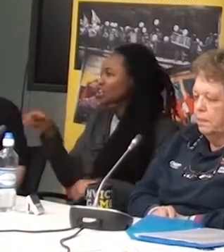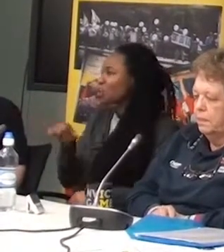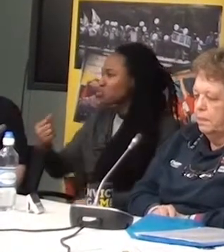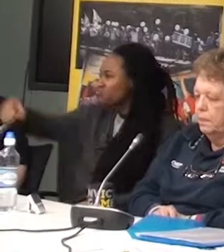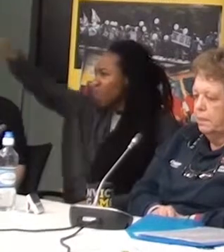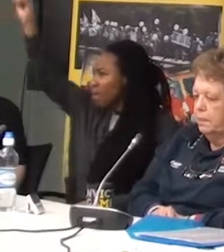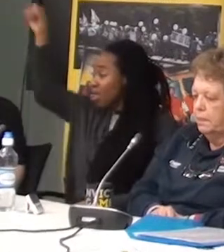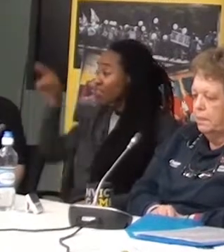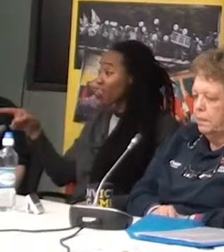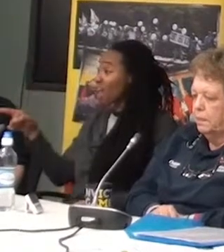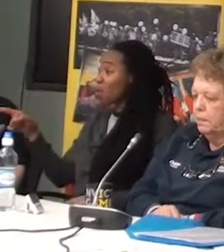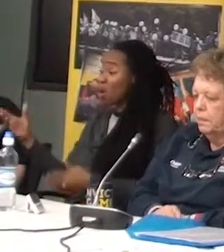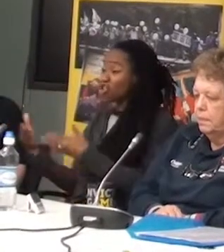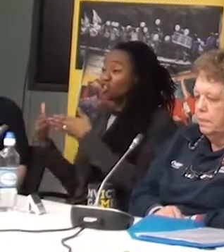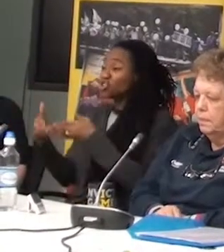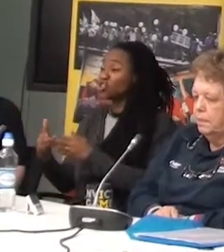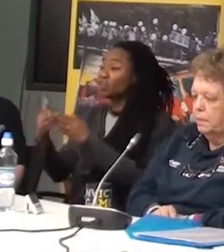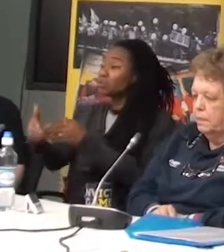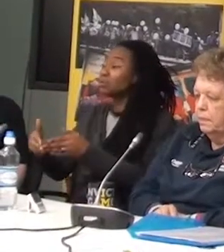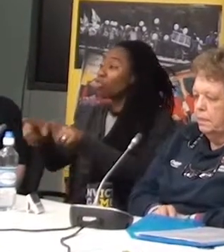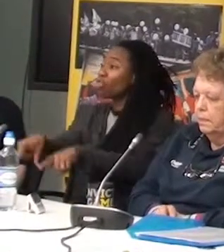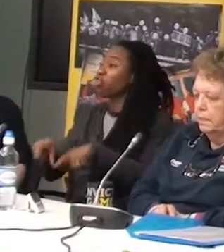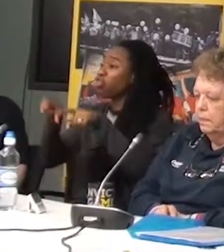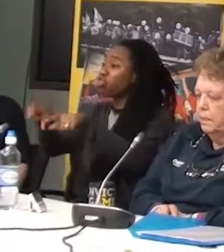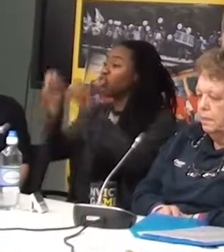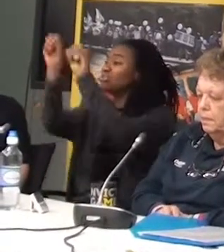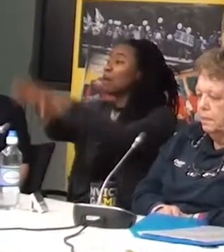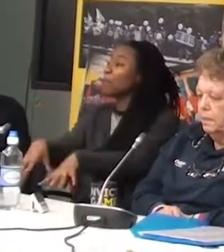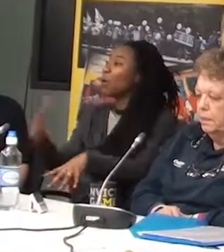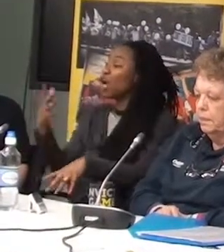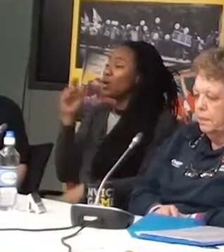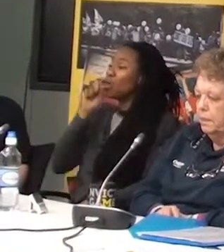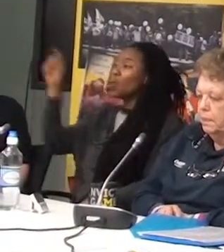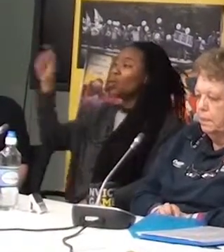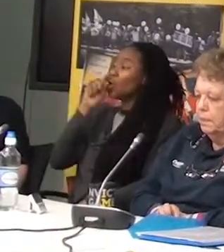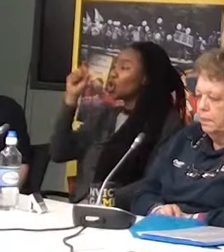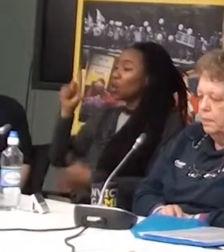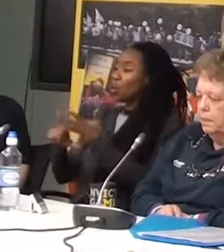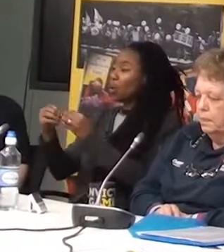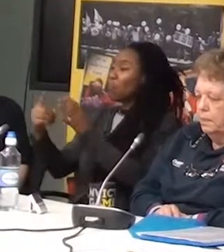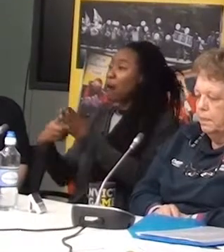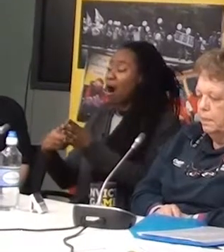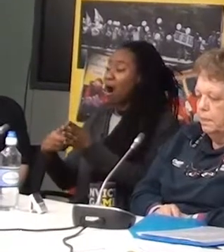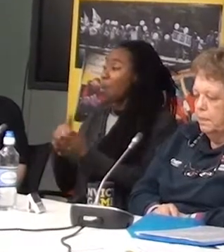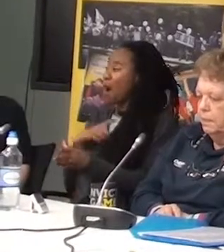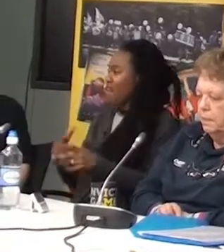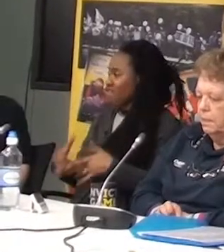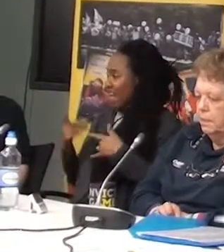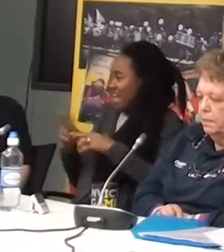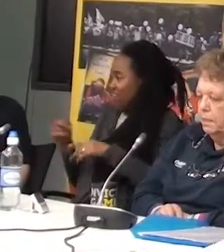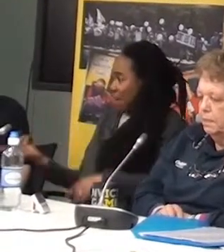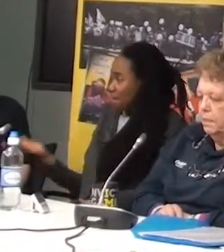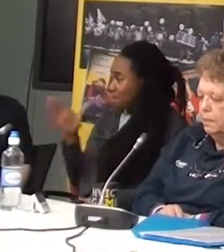sent to Cuba or the various places. Because it was felt that these guys, if they went back to the Caribbean in one piece,